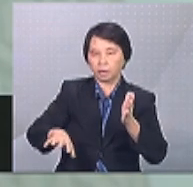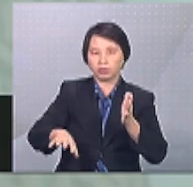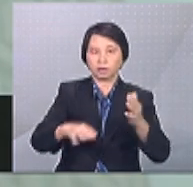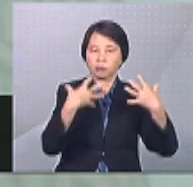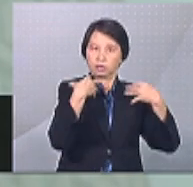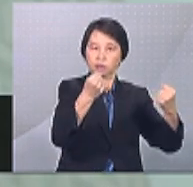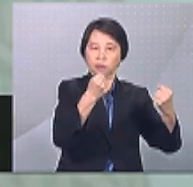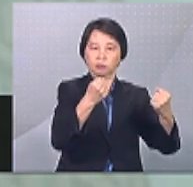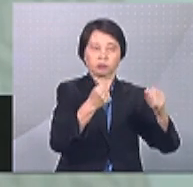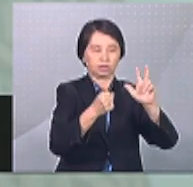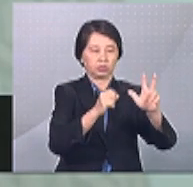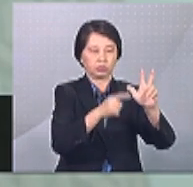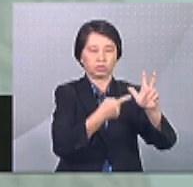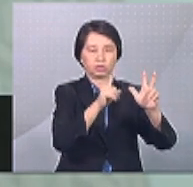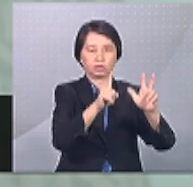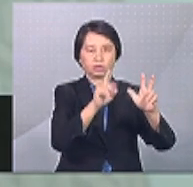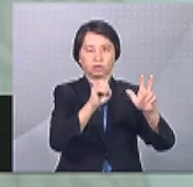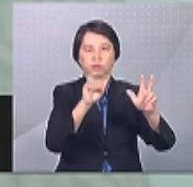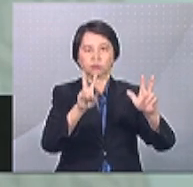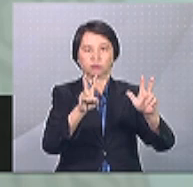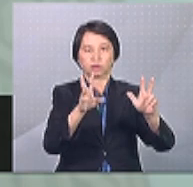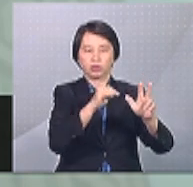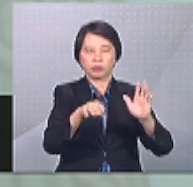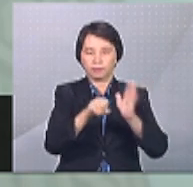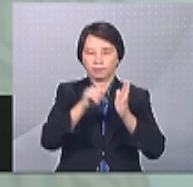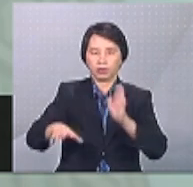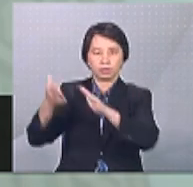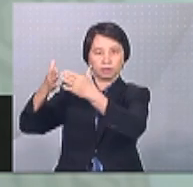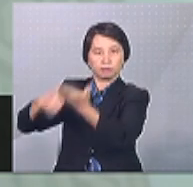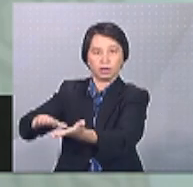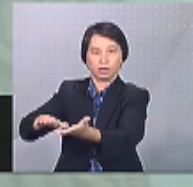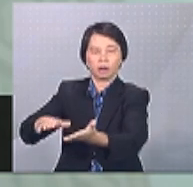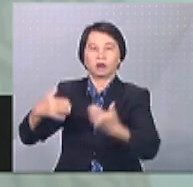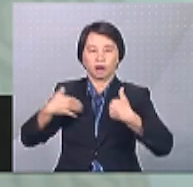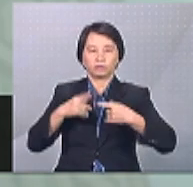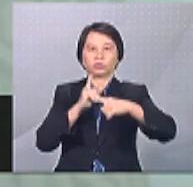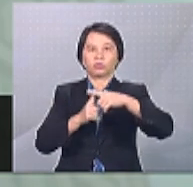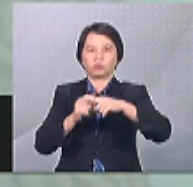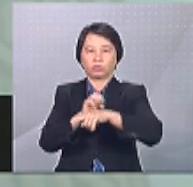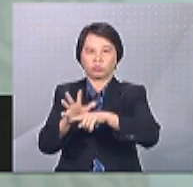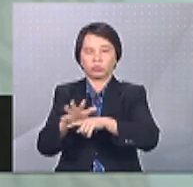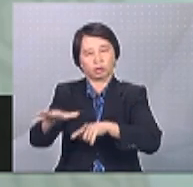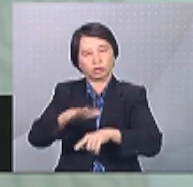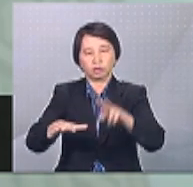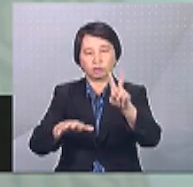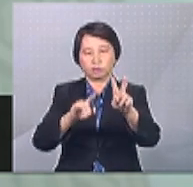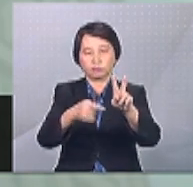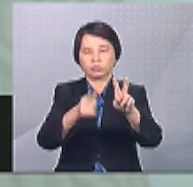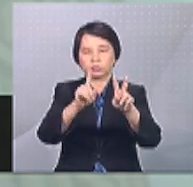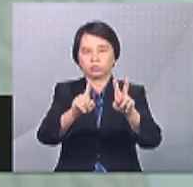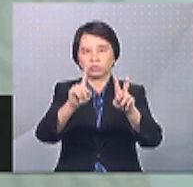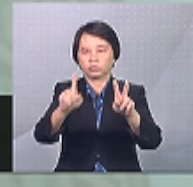the recovered cases, 3,102, and minus the death, and we have a positive case of